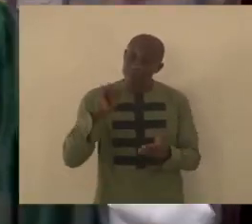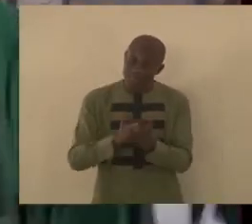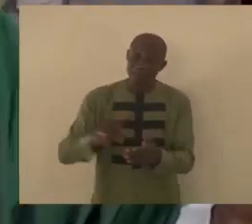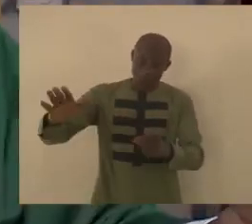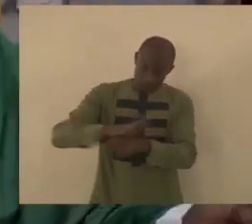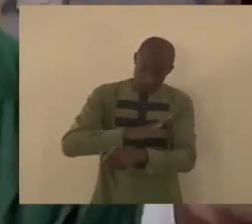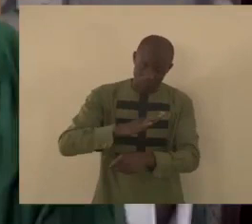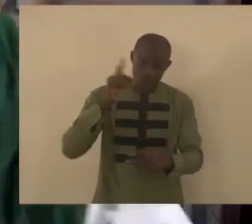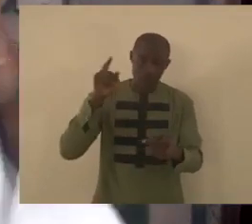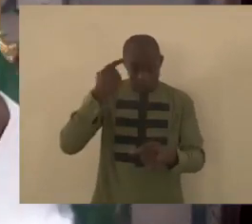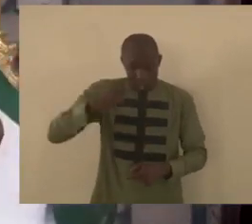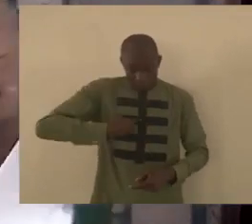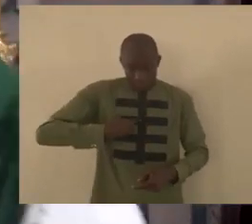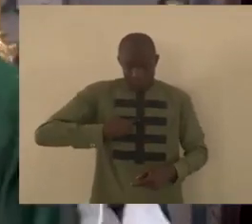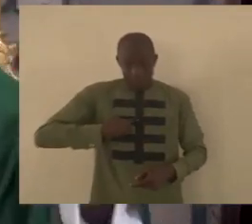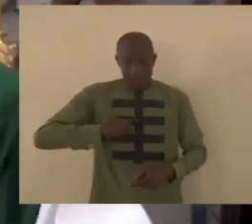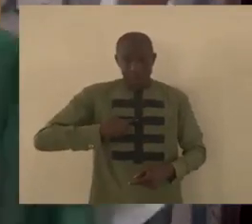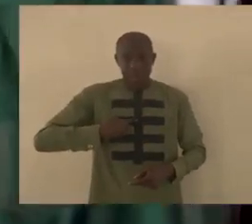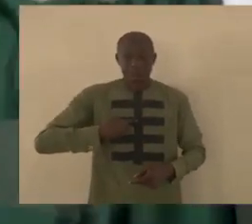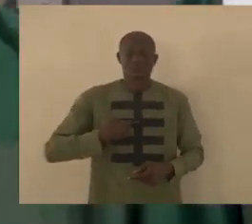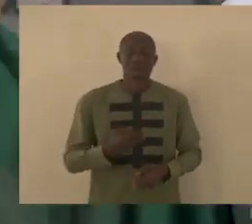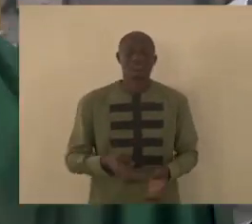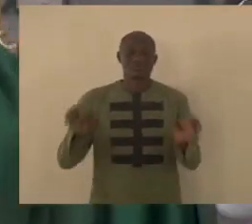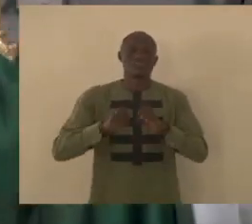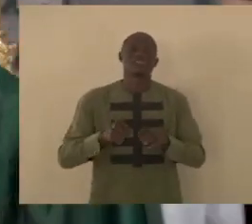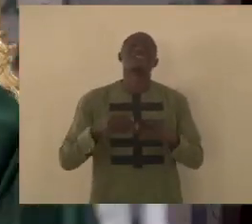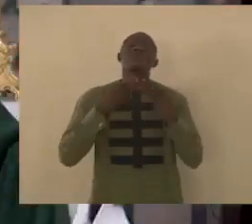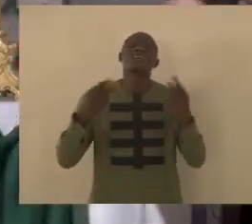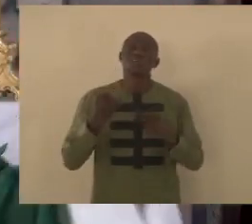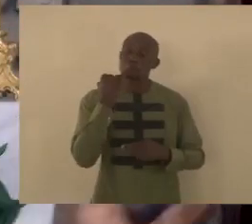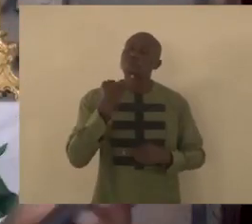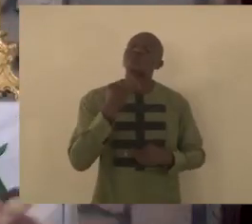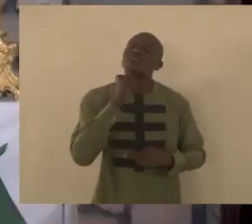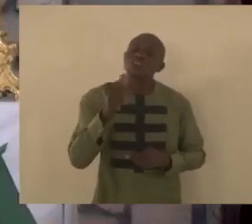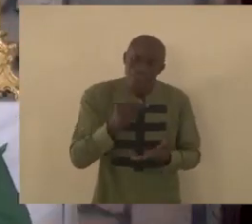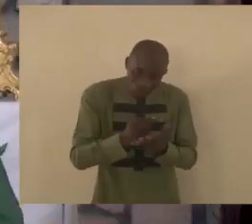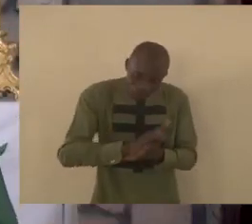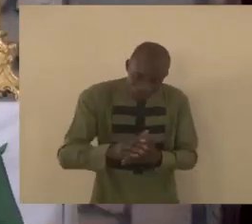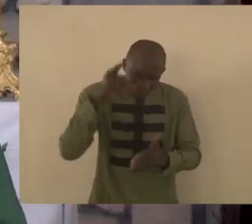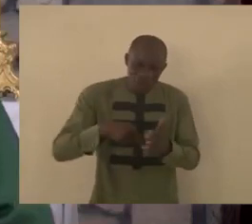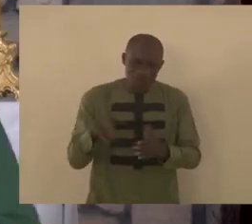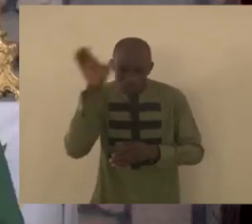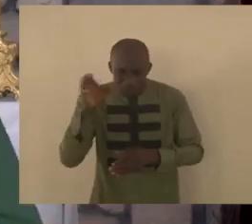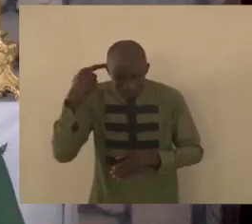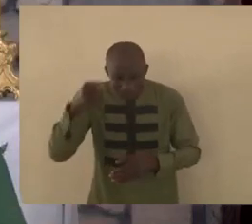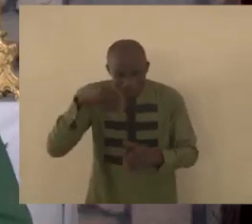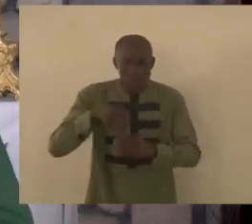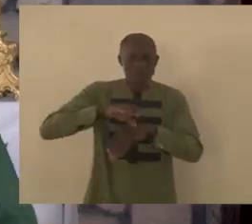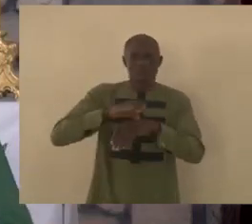that enough for me to say, if Father is not even holy, what am I looking for in church? Is that